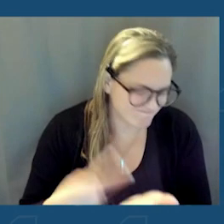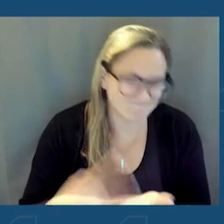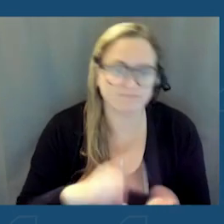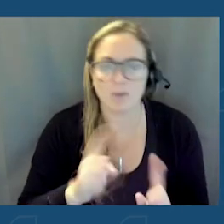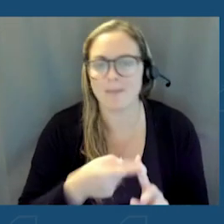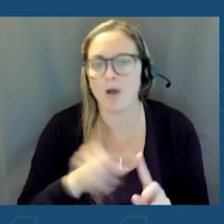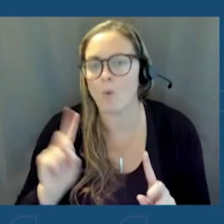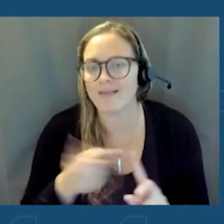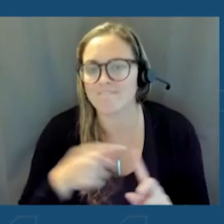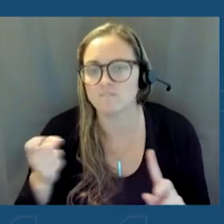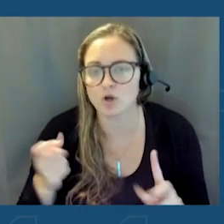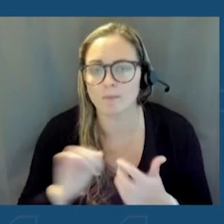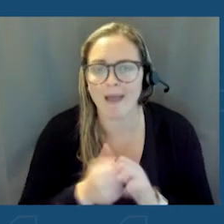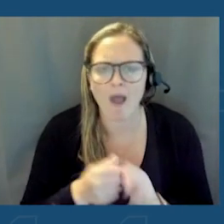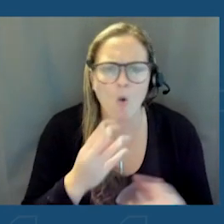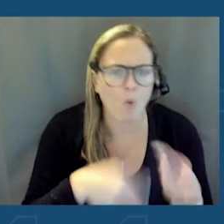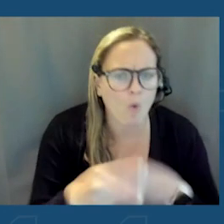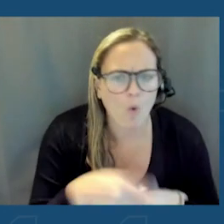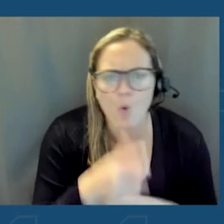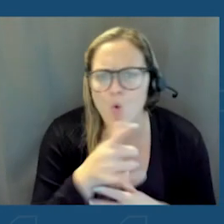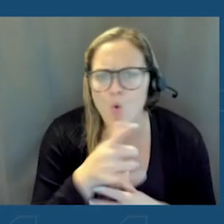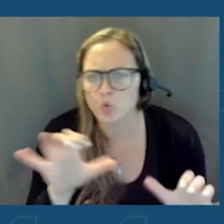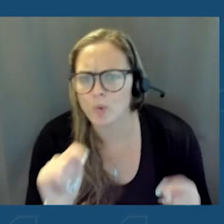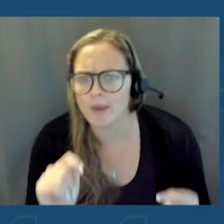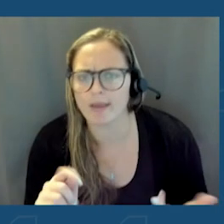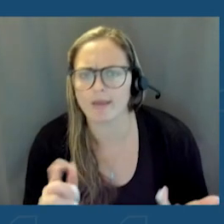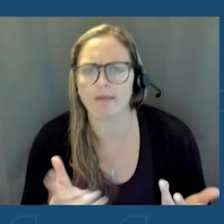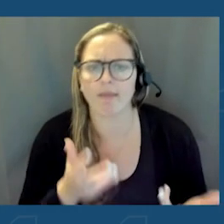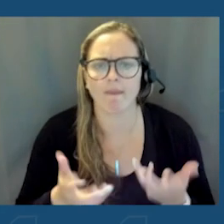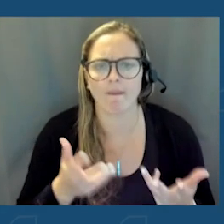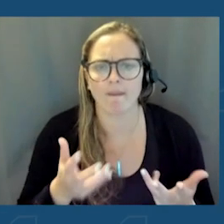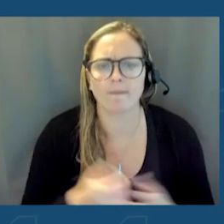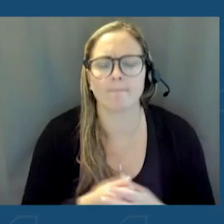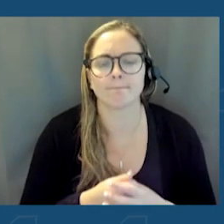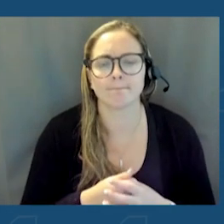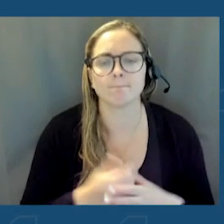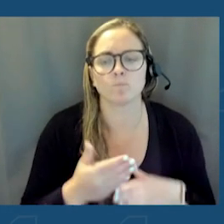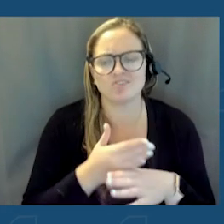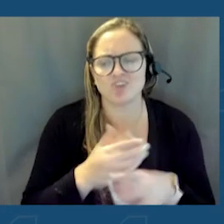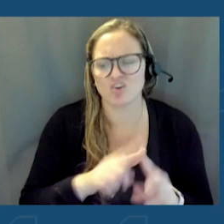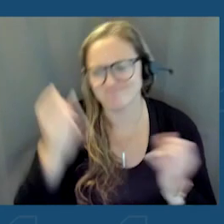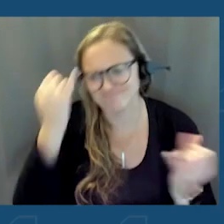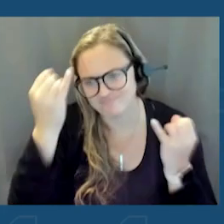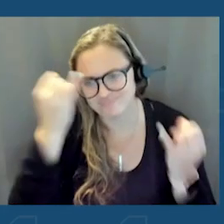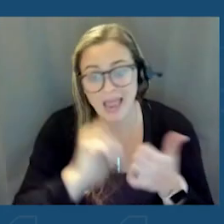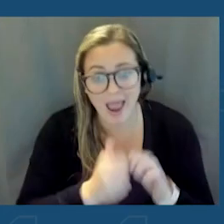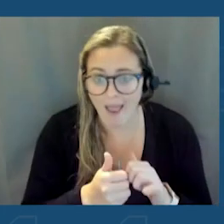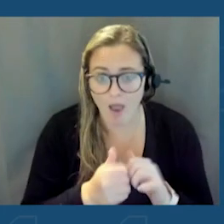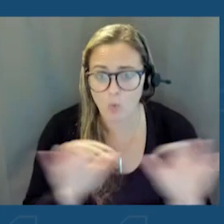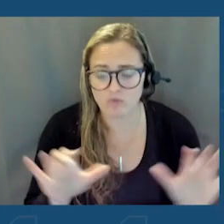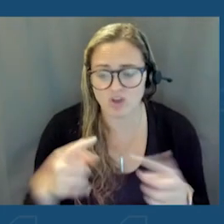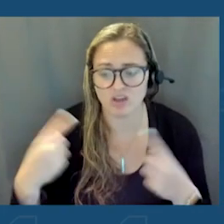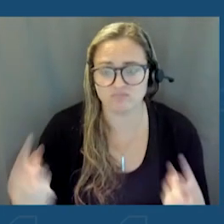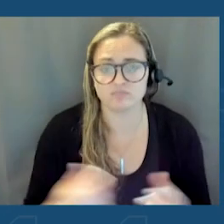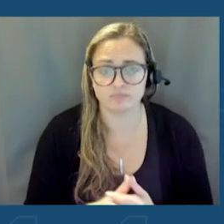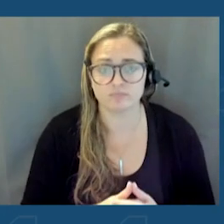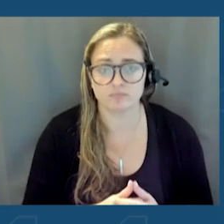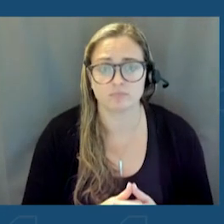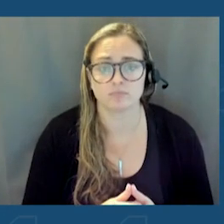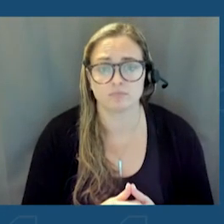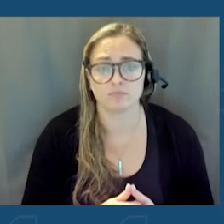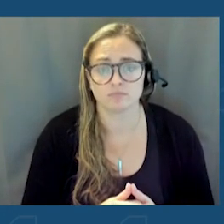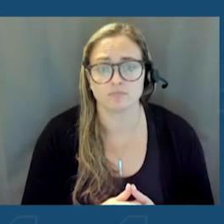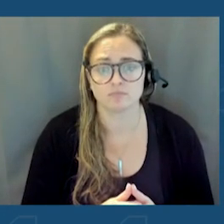come from, how are they trafficked, who's doing it, and sharing ideas on how we've done it. And it